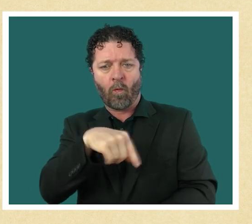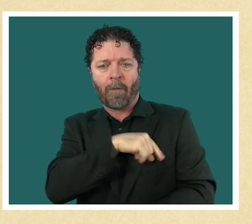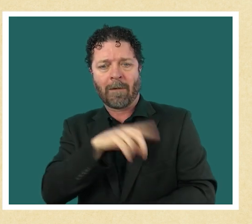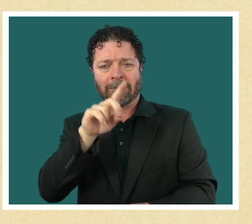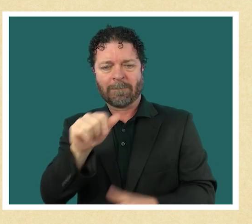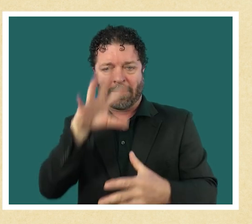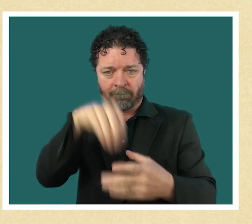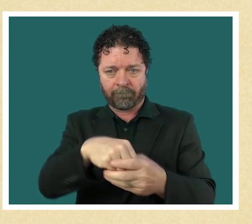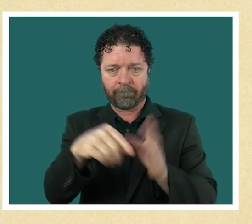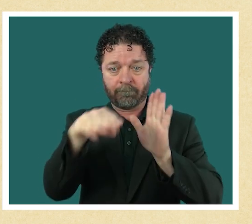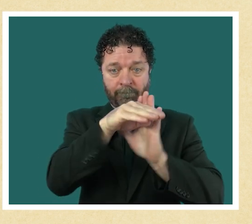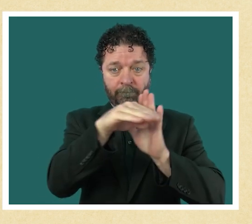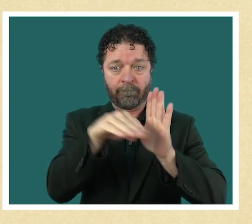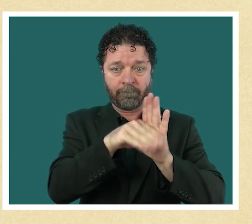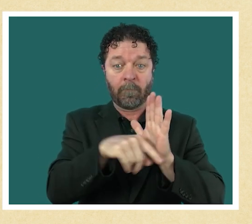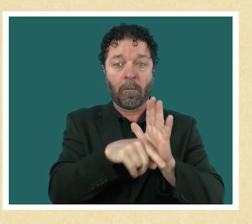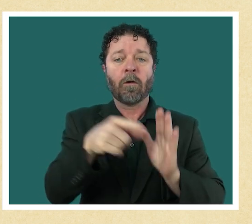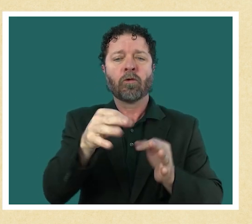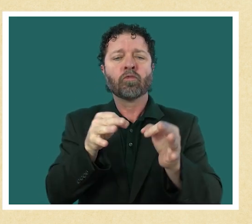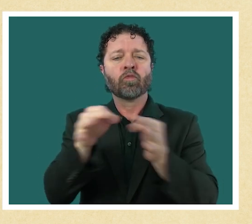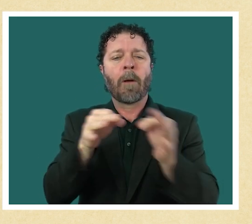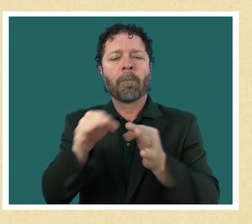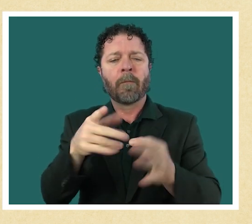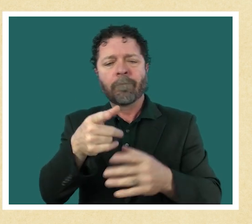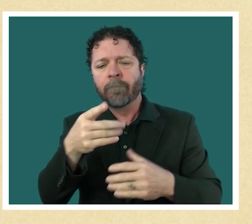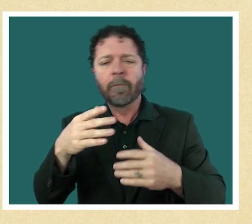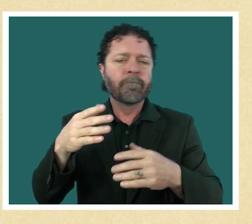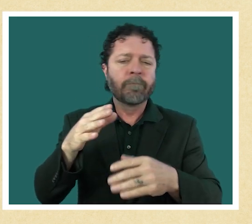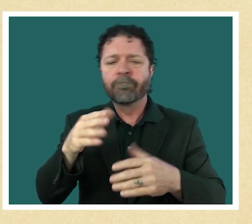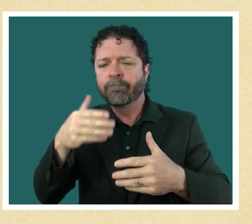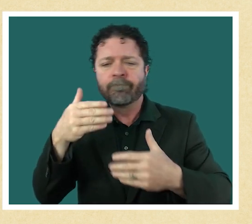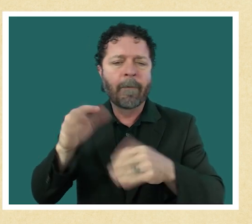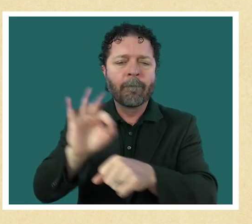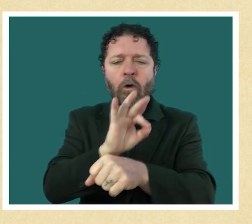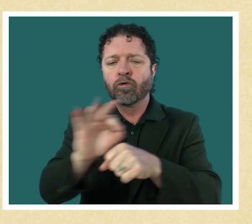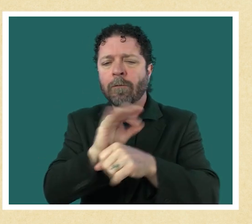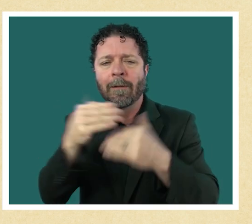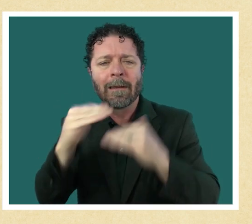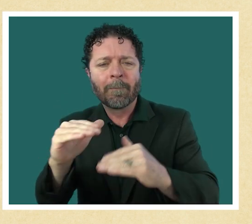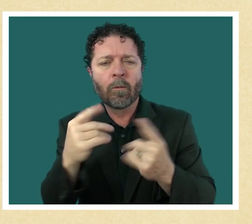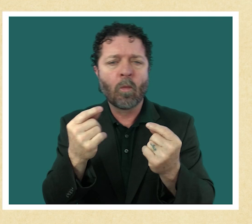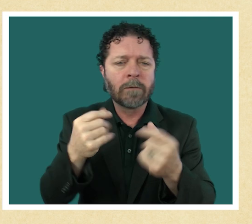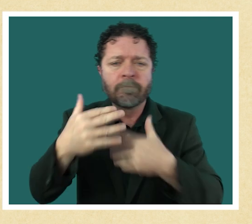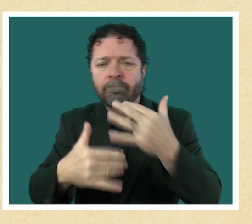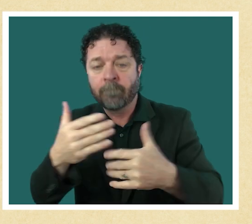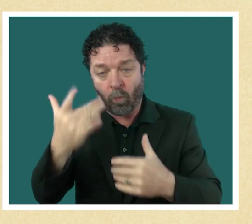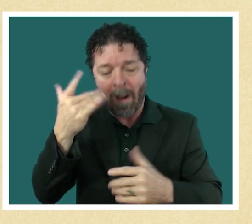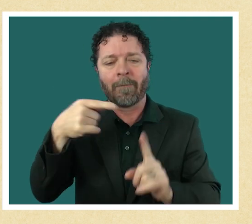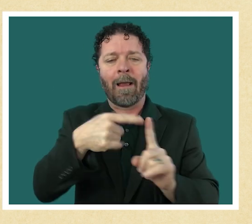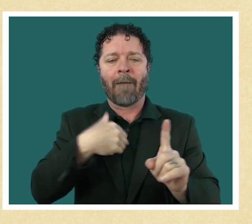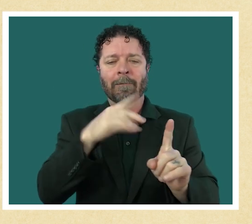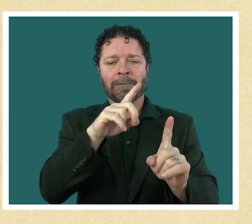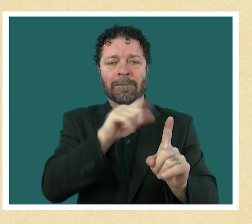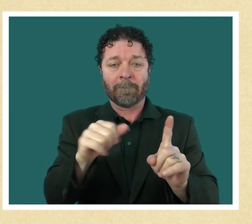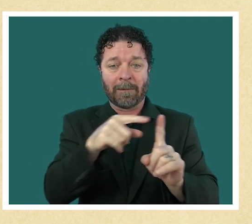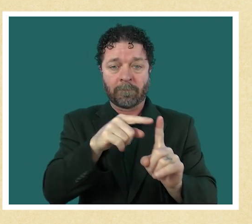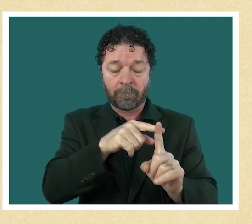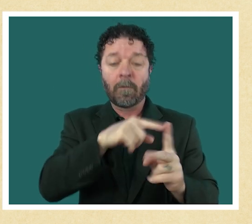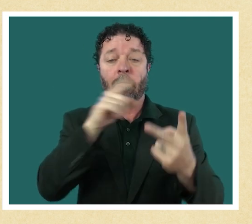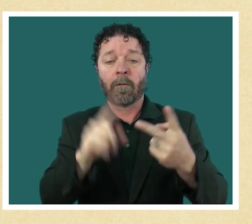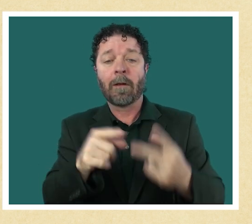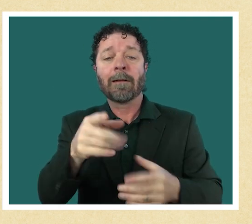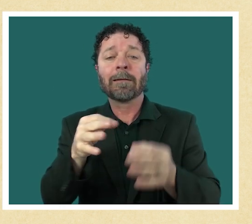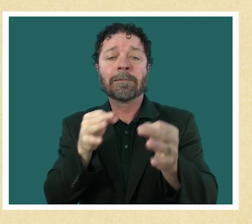functional limitations the person experiences because of their disability, explain the disability-related need for what